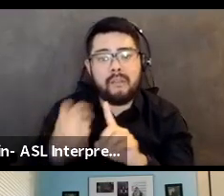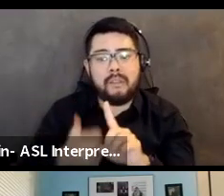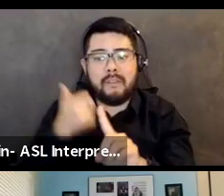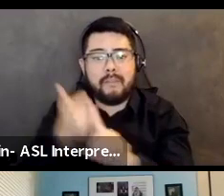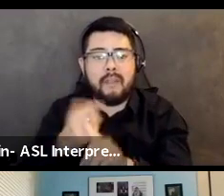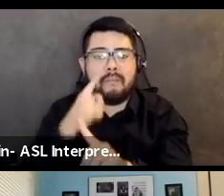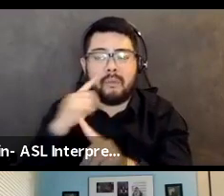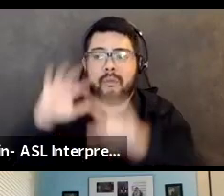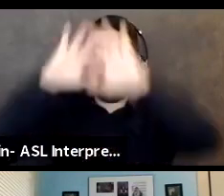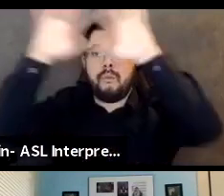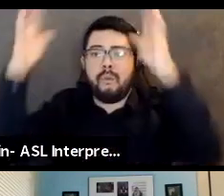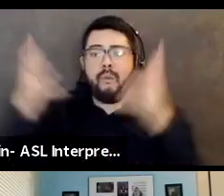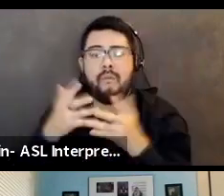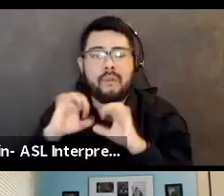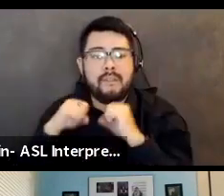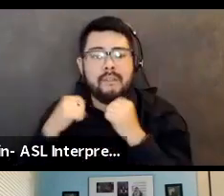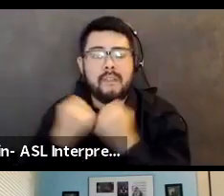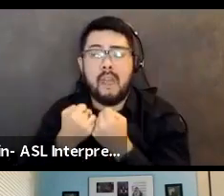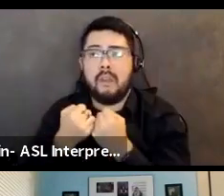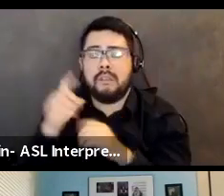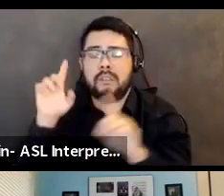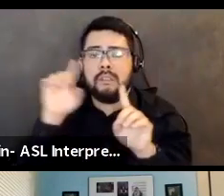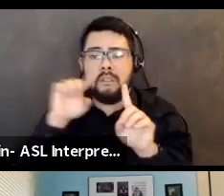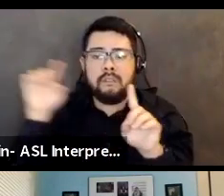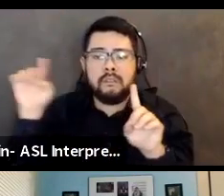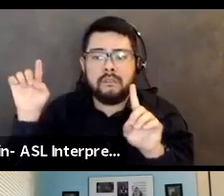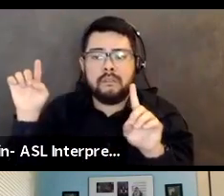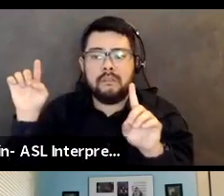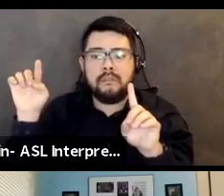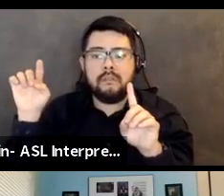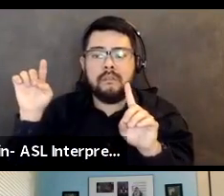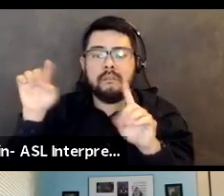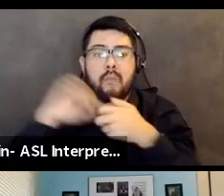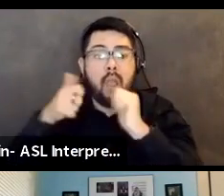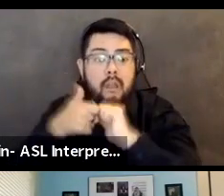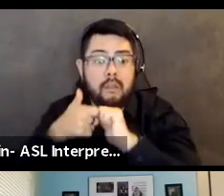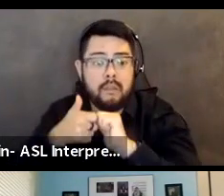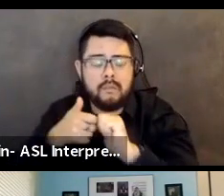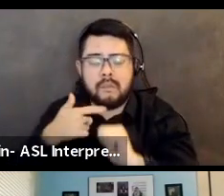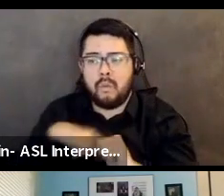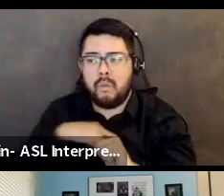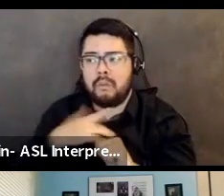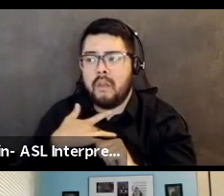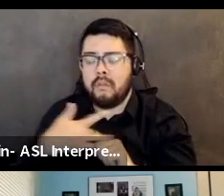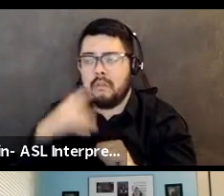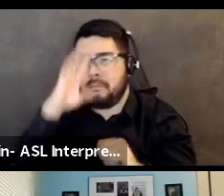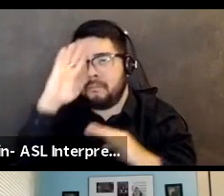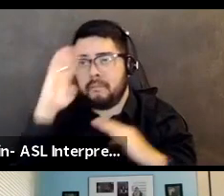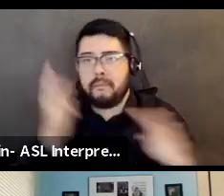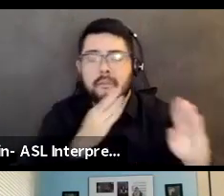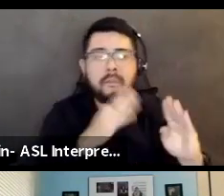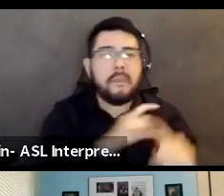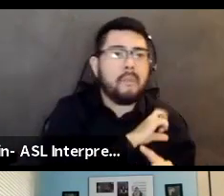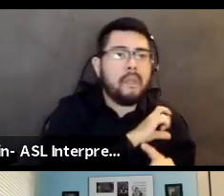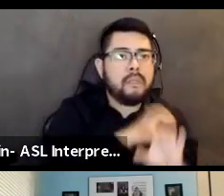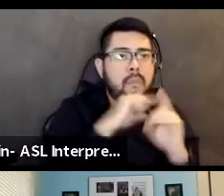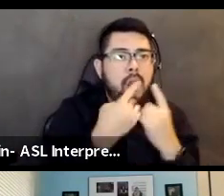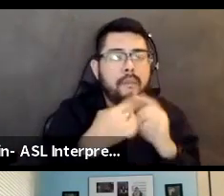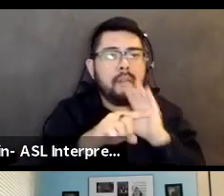societal um negatives that we have associated with police departments now